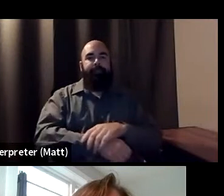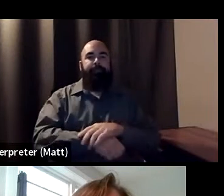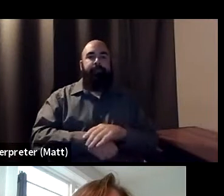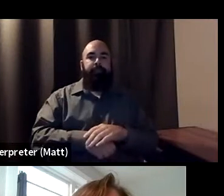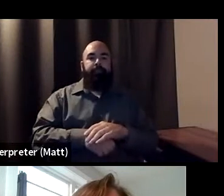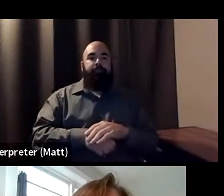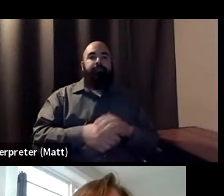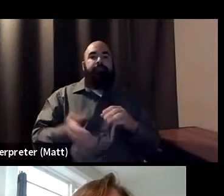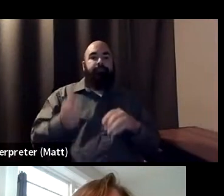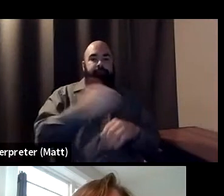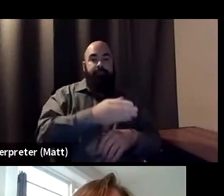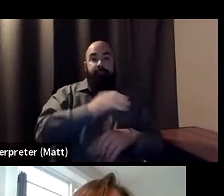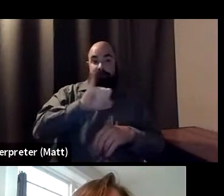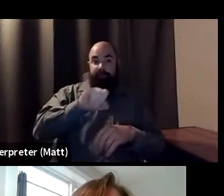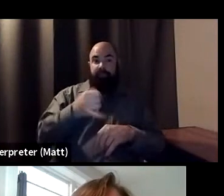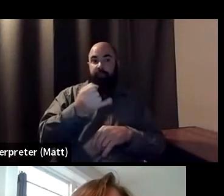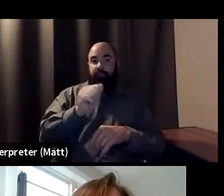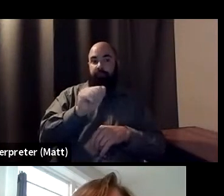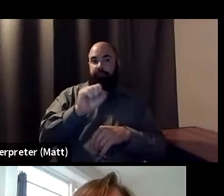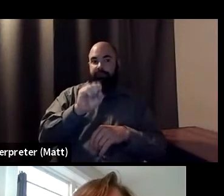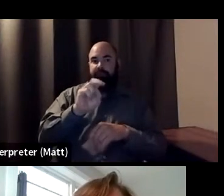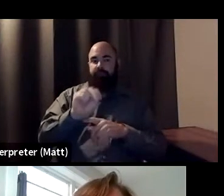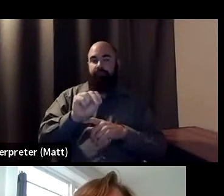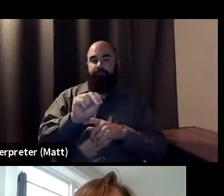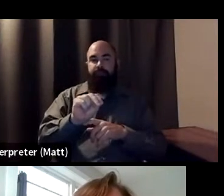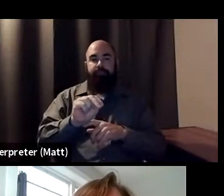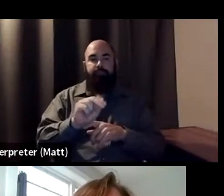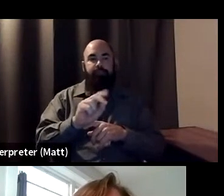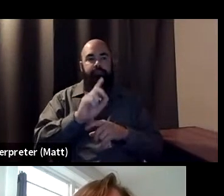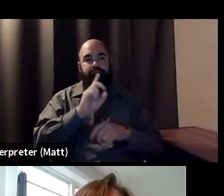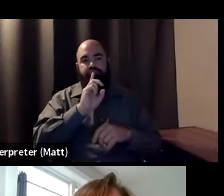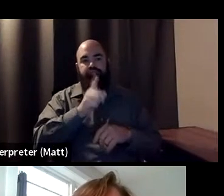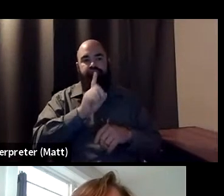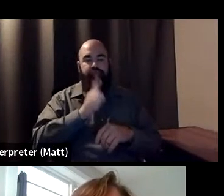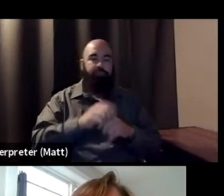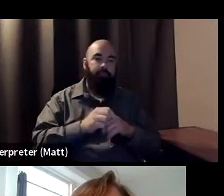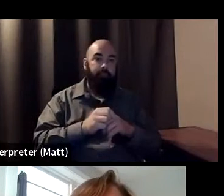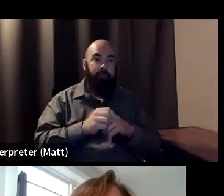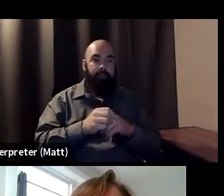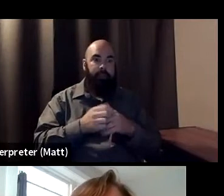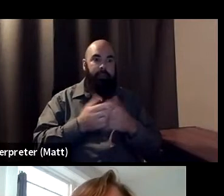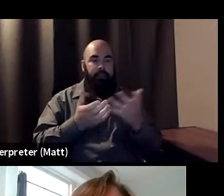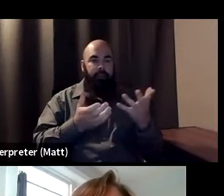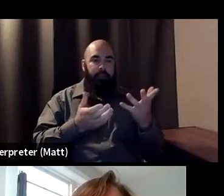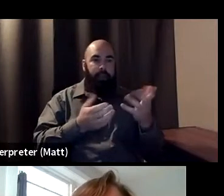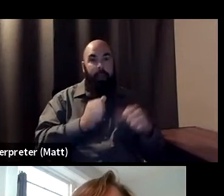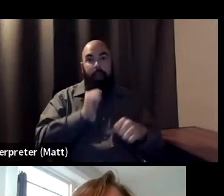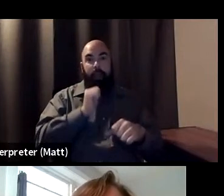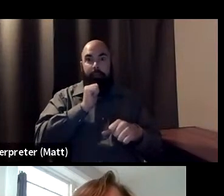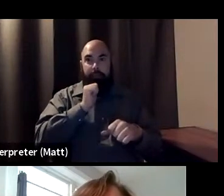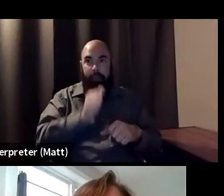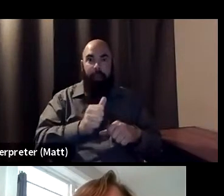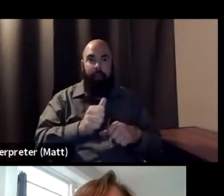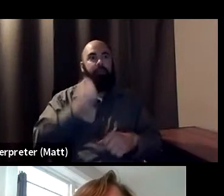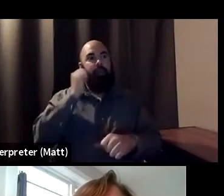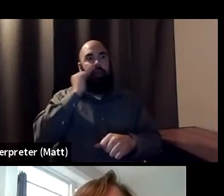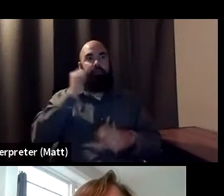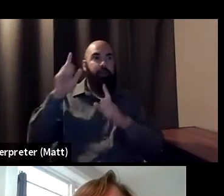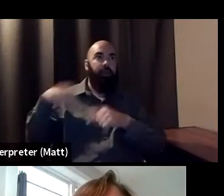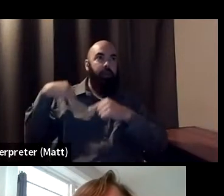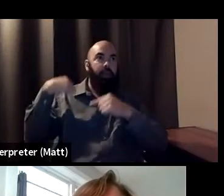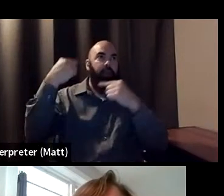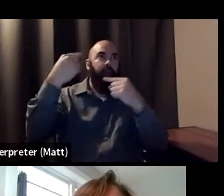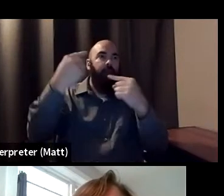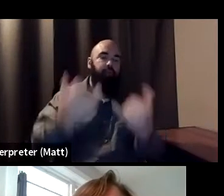Yeah, I'd be glad to start it off. I don't know that I'm going to rehash every step of the last year because we all